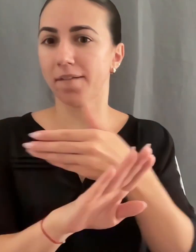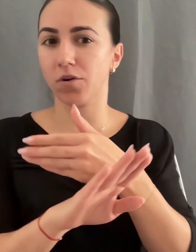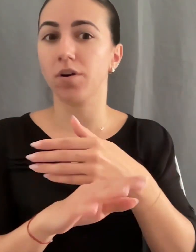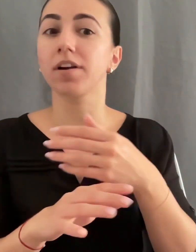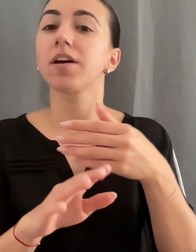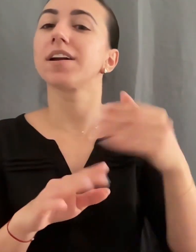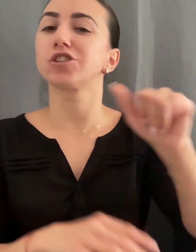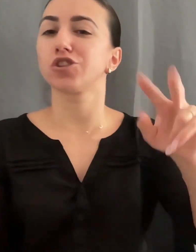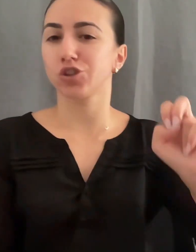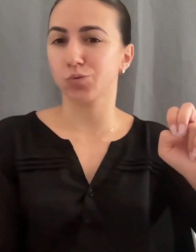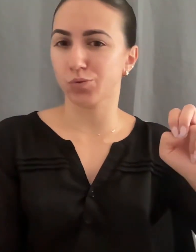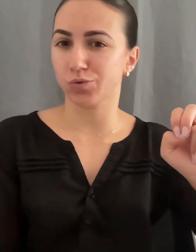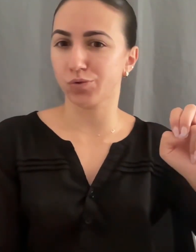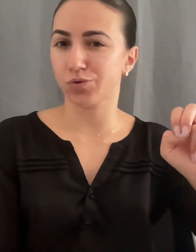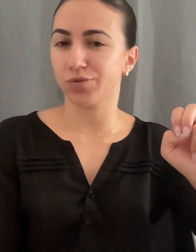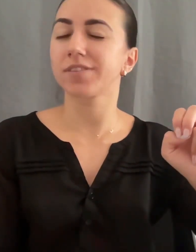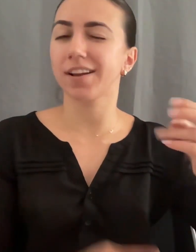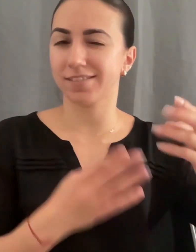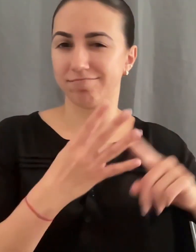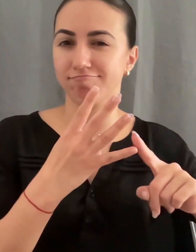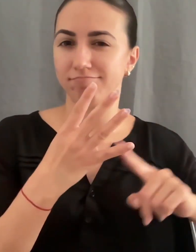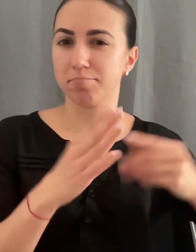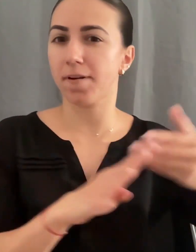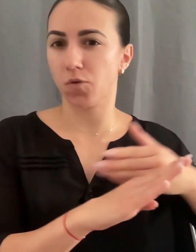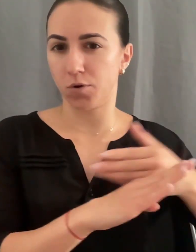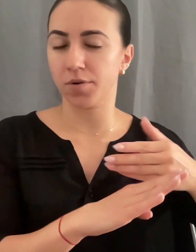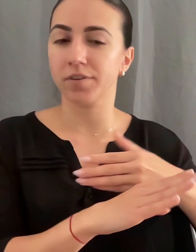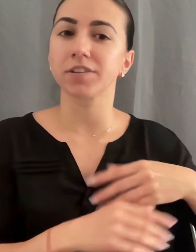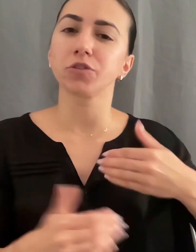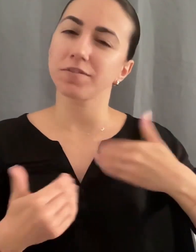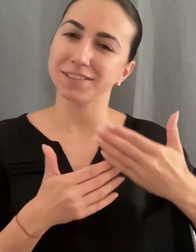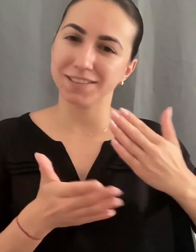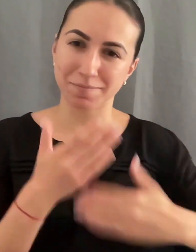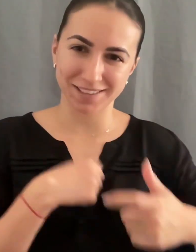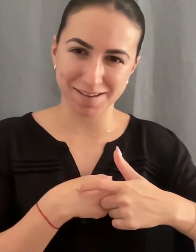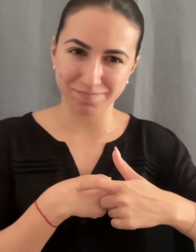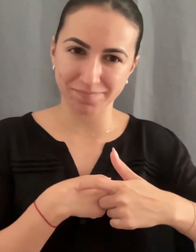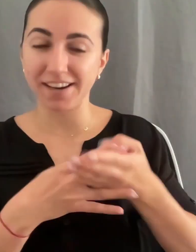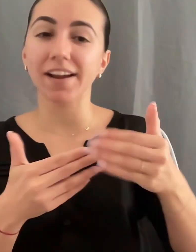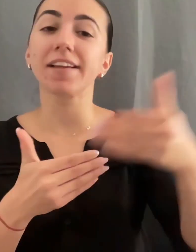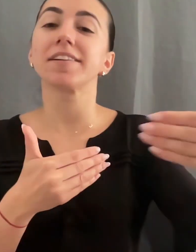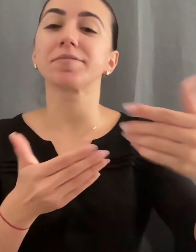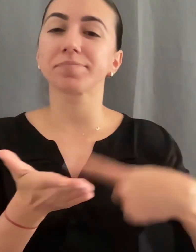as you enroll before the end of June. So you have a little bit of time to get that done. Up next, we're going